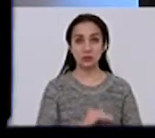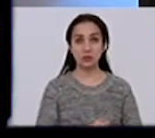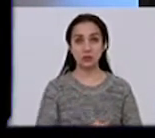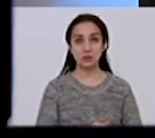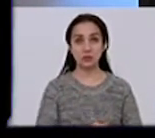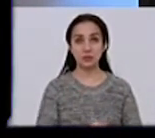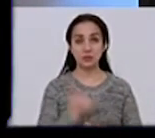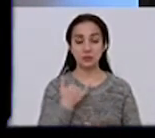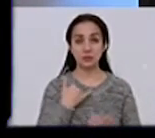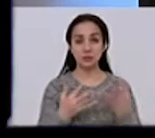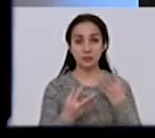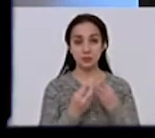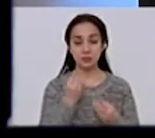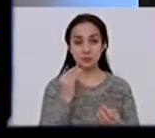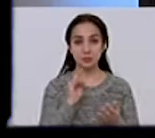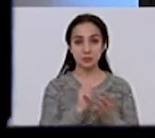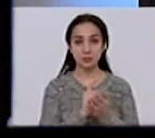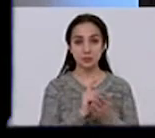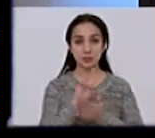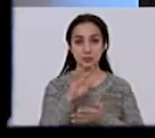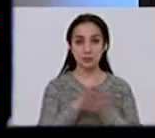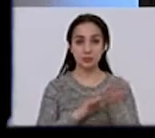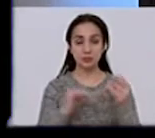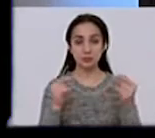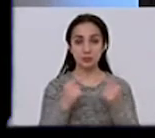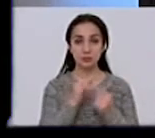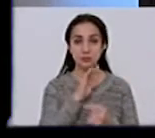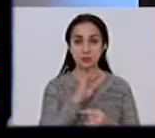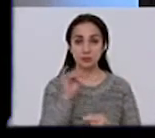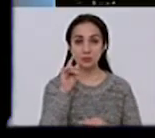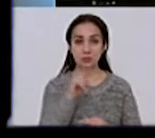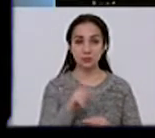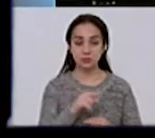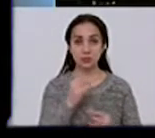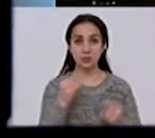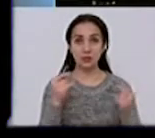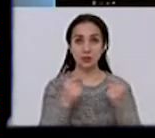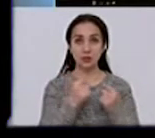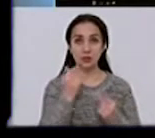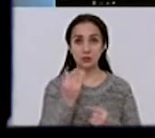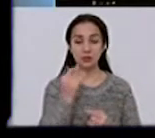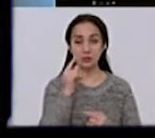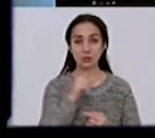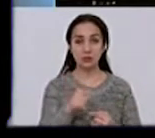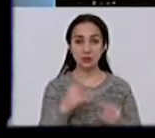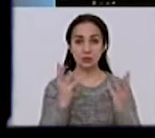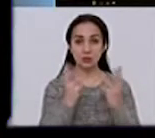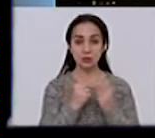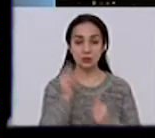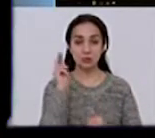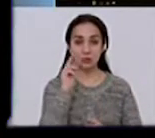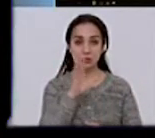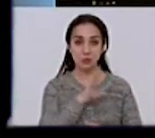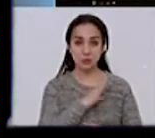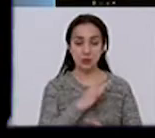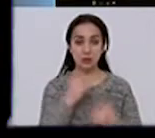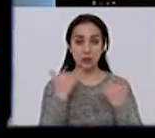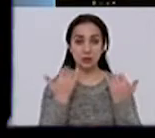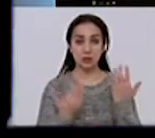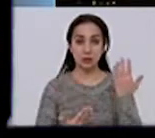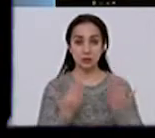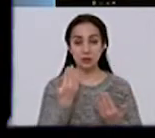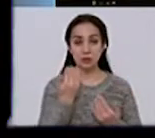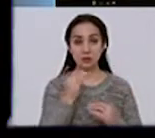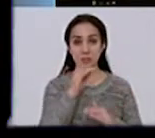Biz siz bilan darslarimiz davomida aniqmas integral, aniq integralni hisoblashni o'rgandik. Agar